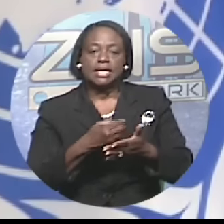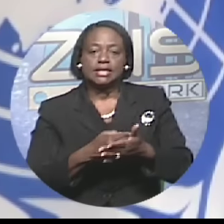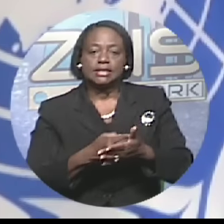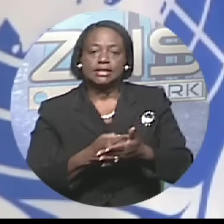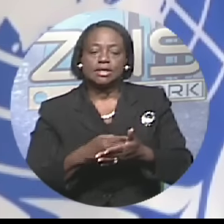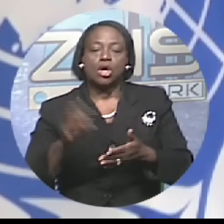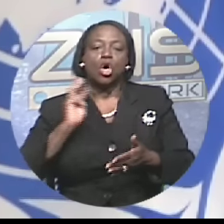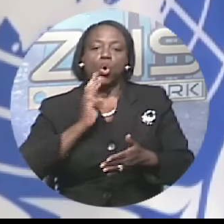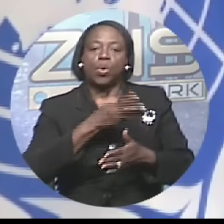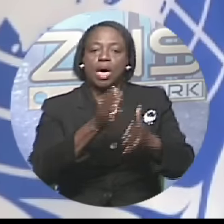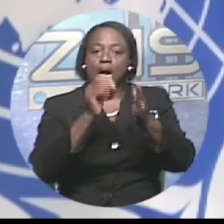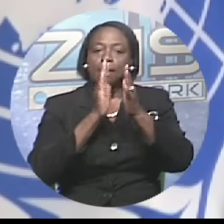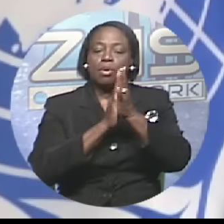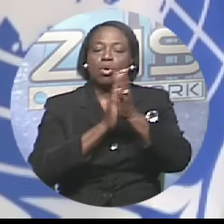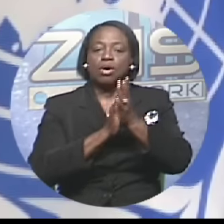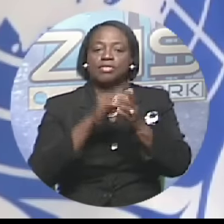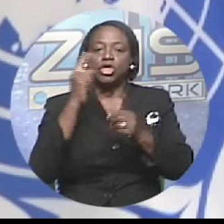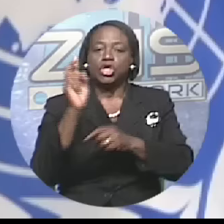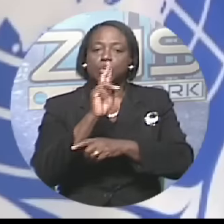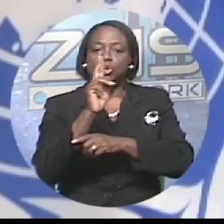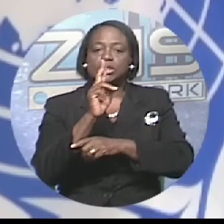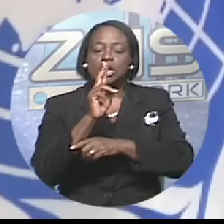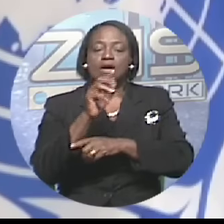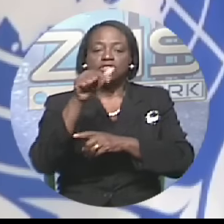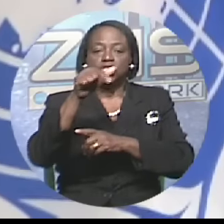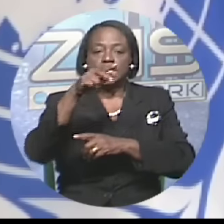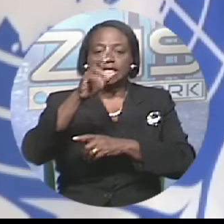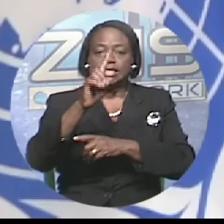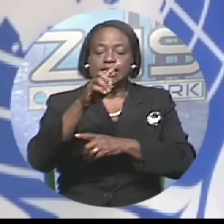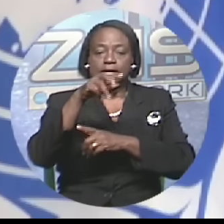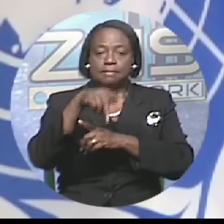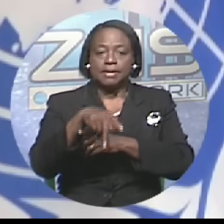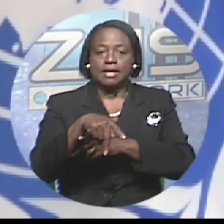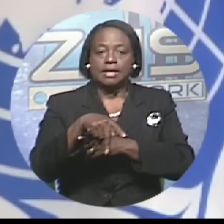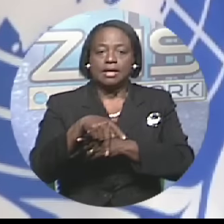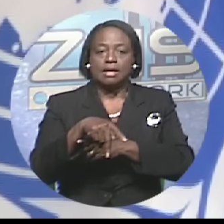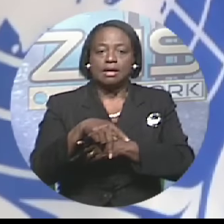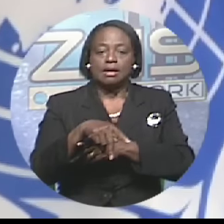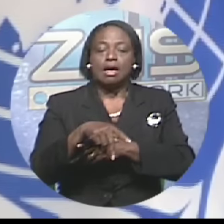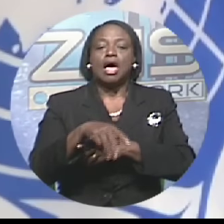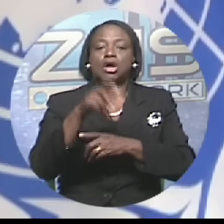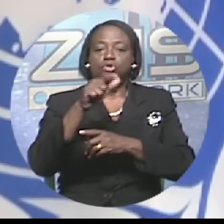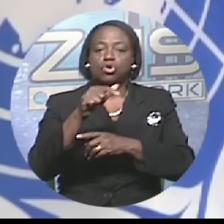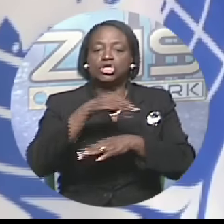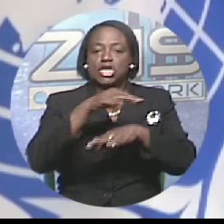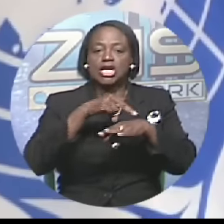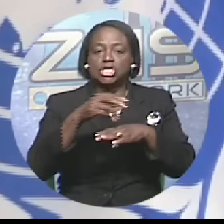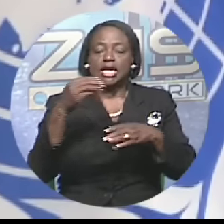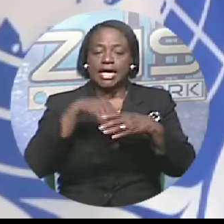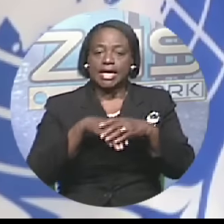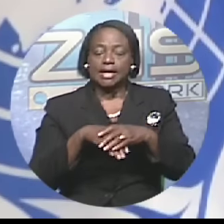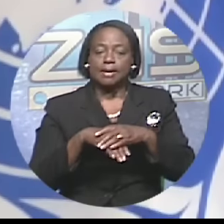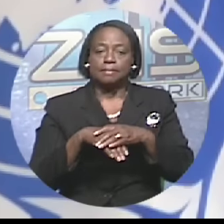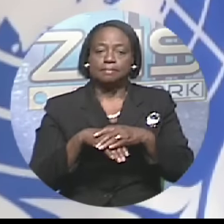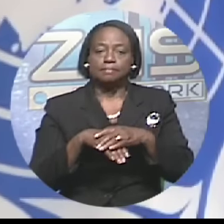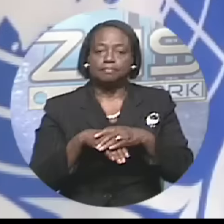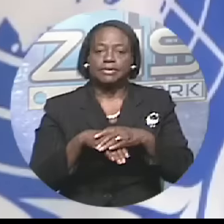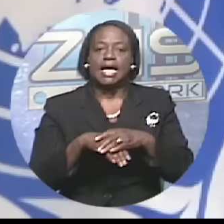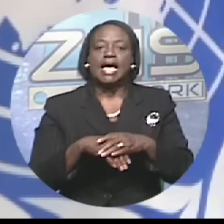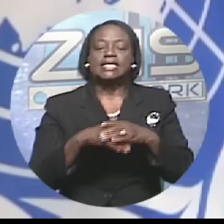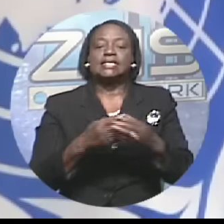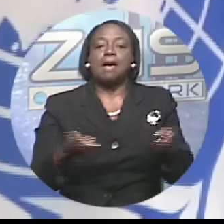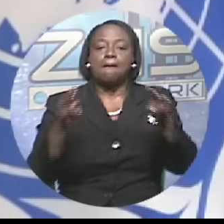deplore the continued use of gross domestic product, gross national income per capita, as the main component